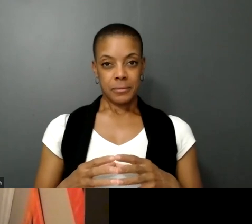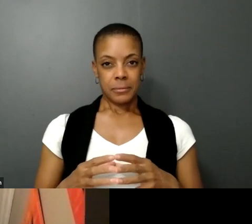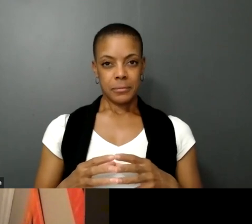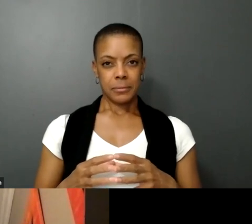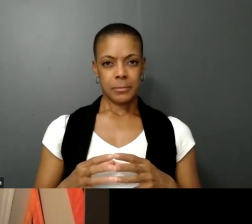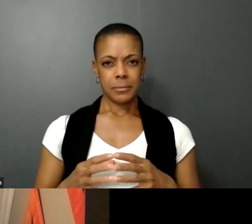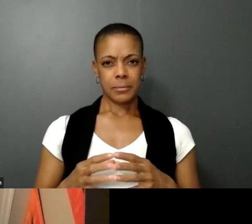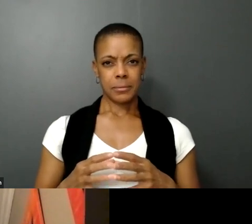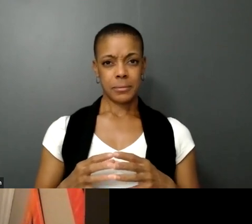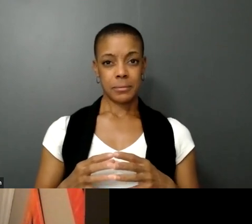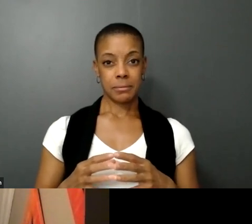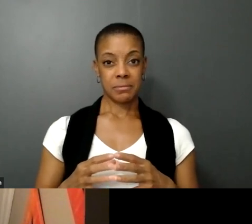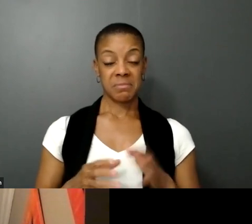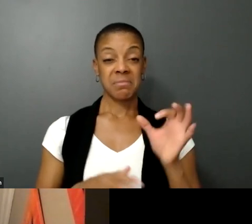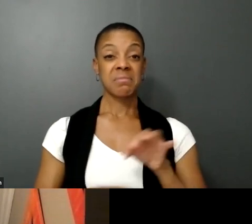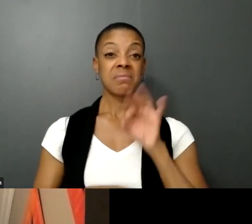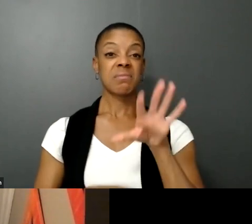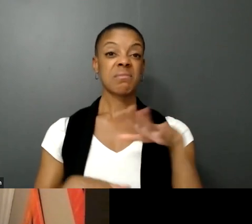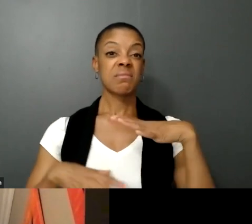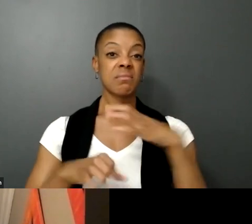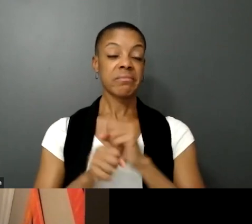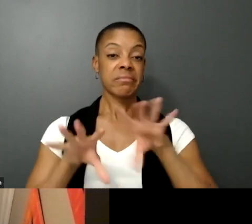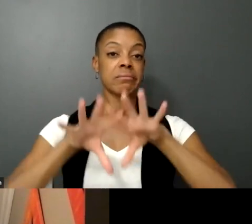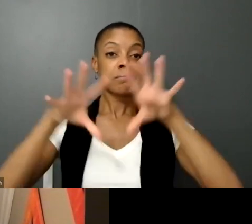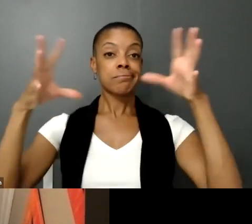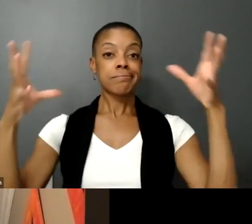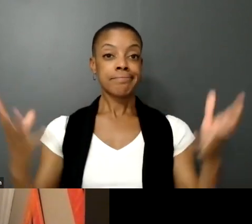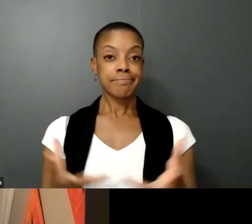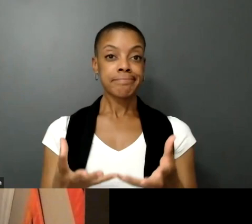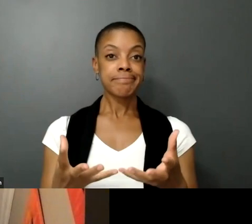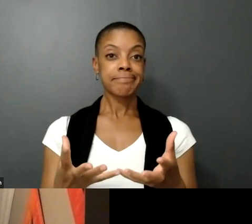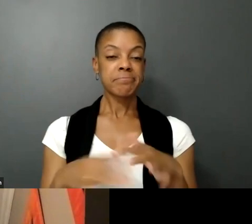So I'll just give you a little bit of a brief overview.